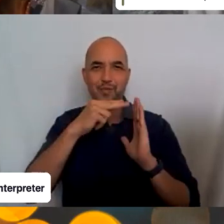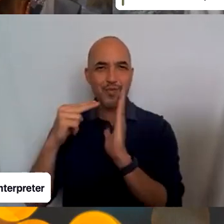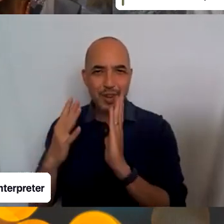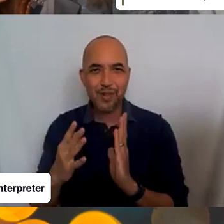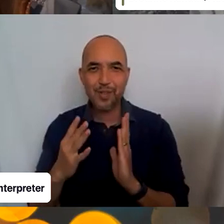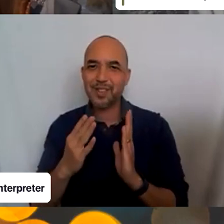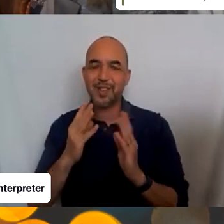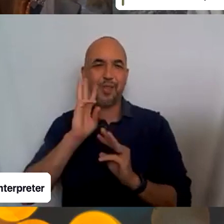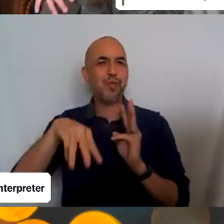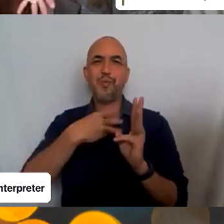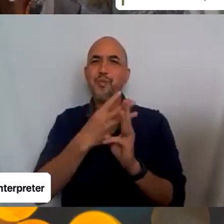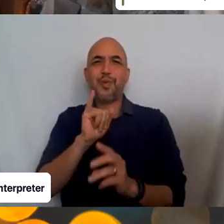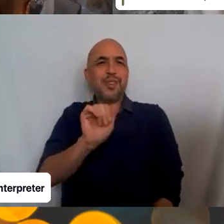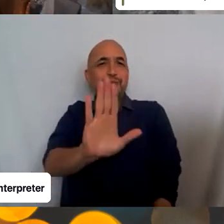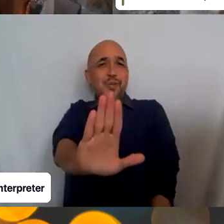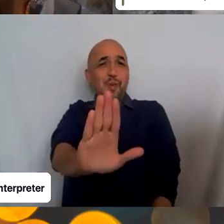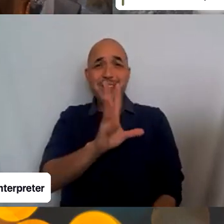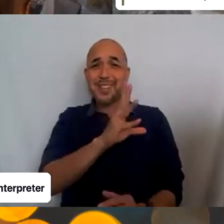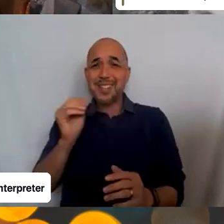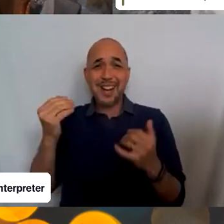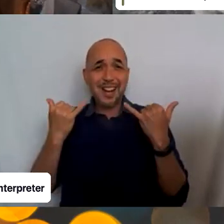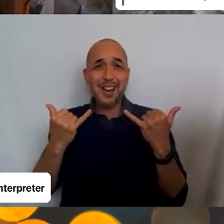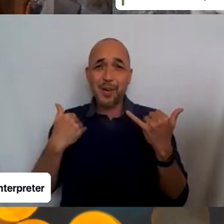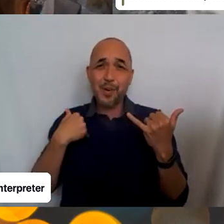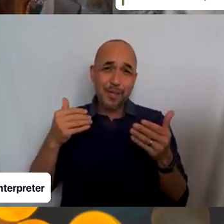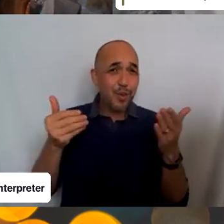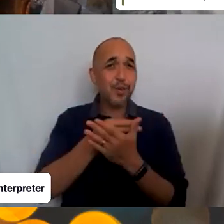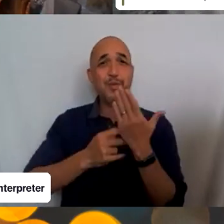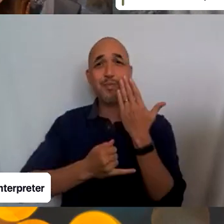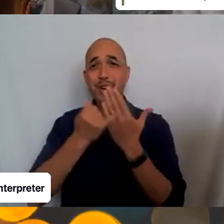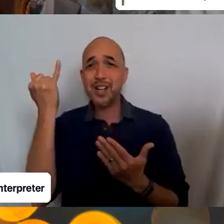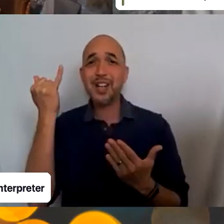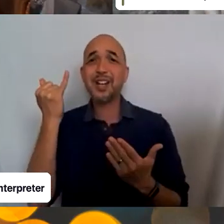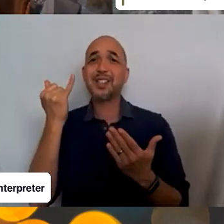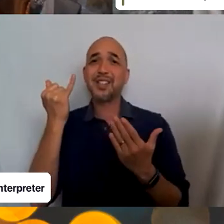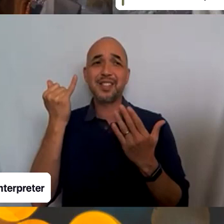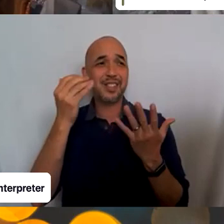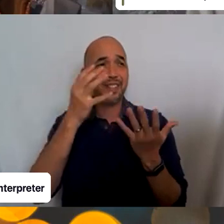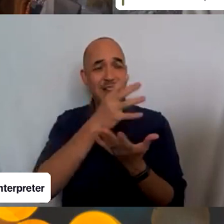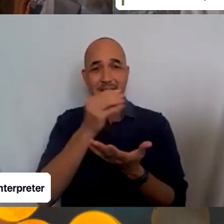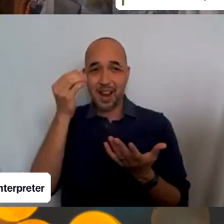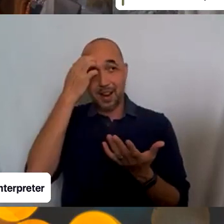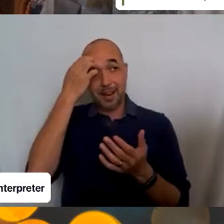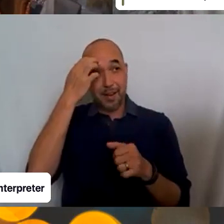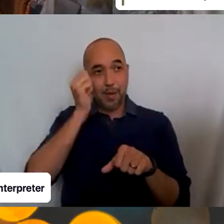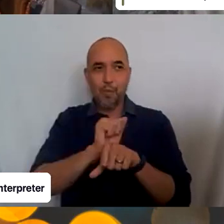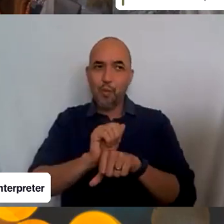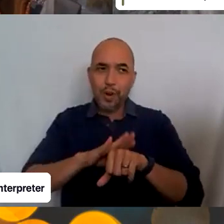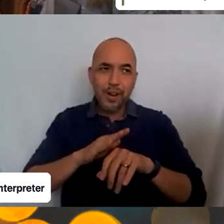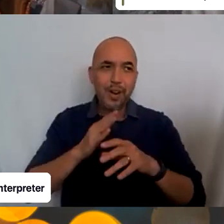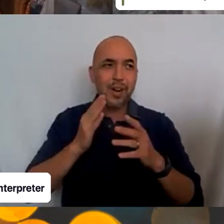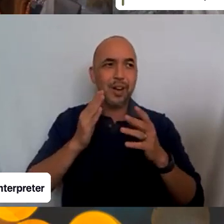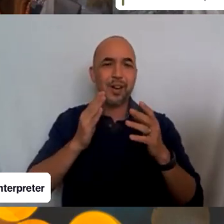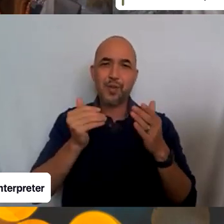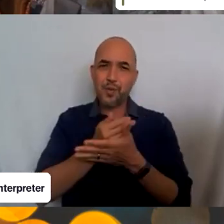hearing that you have all these new things in the you know, pipeline, and you're working on so many cool things because of that.